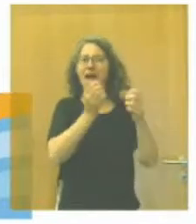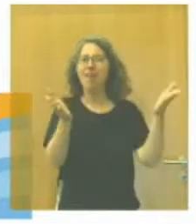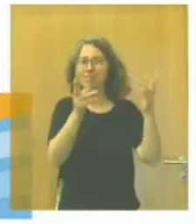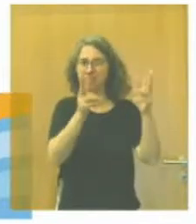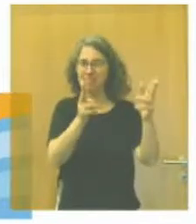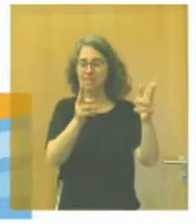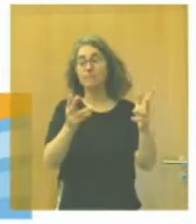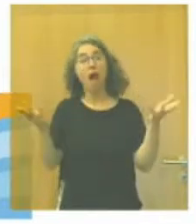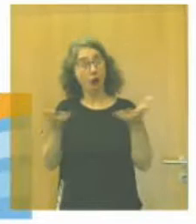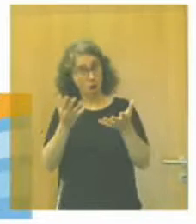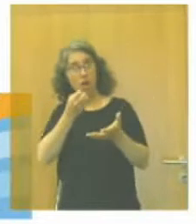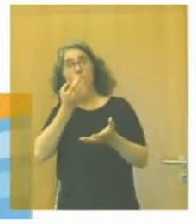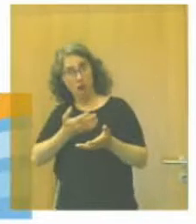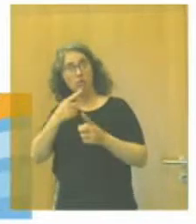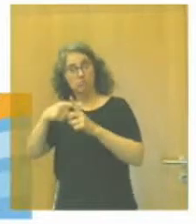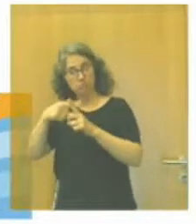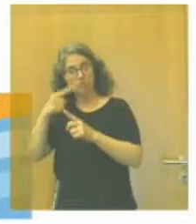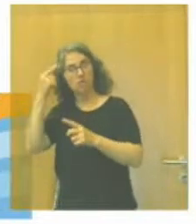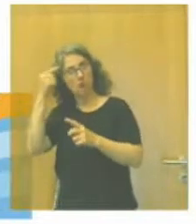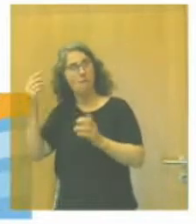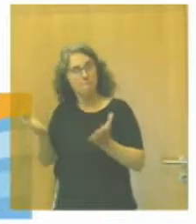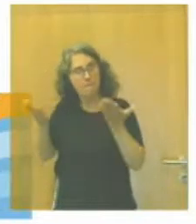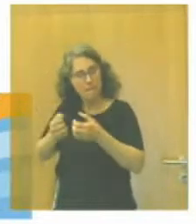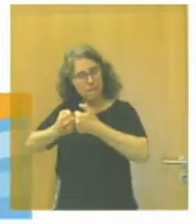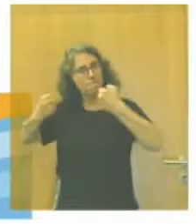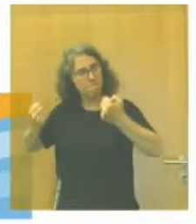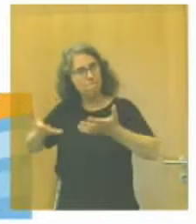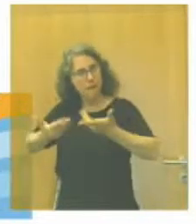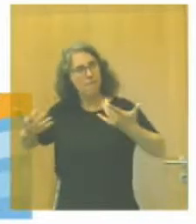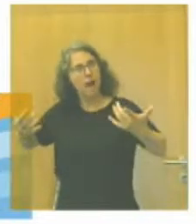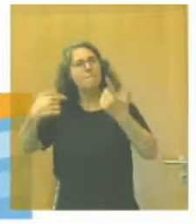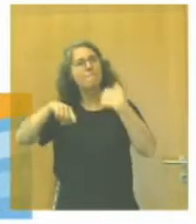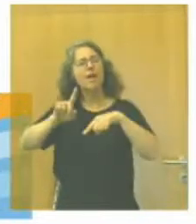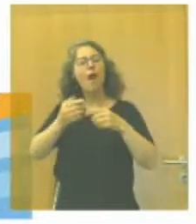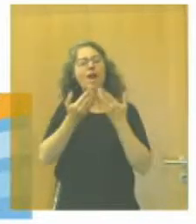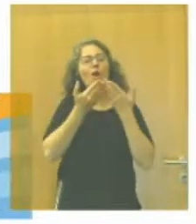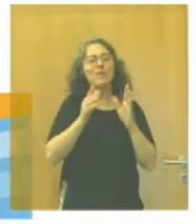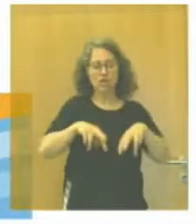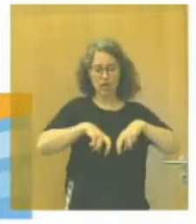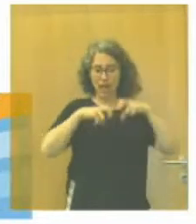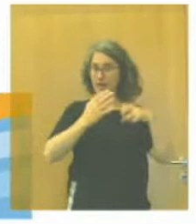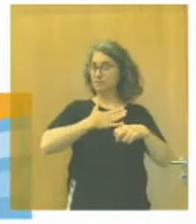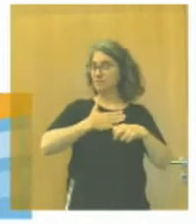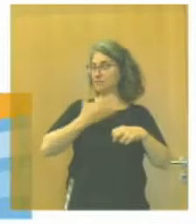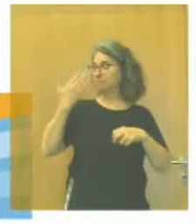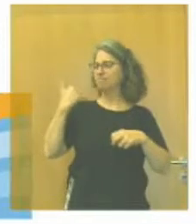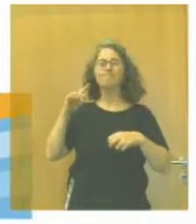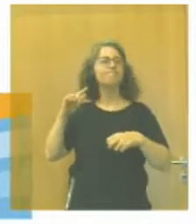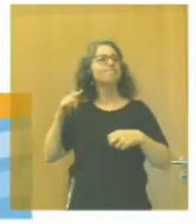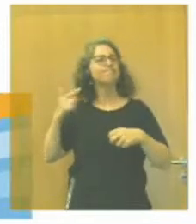issue. But in beginning our analysis, we learned that there's shockingly